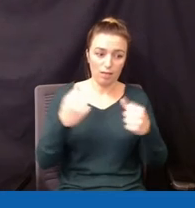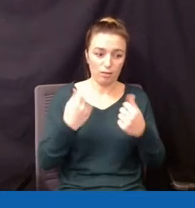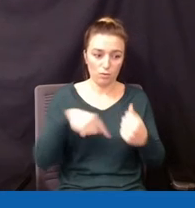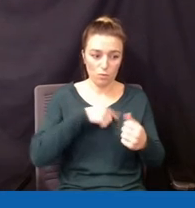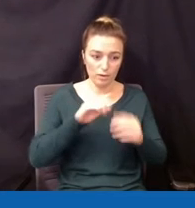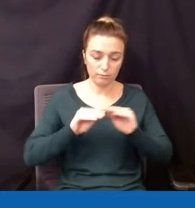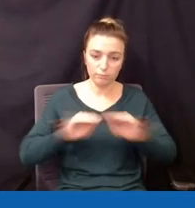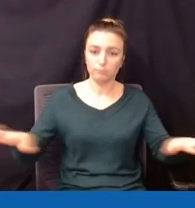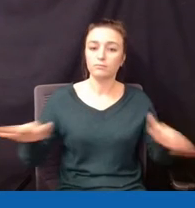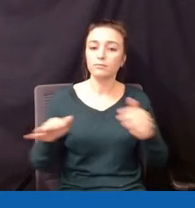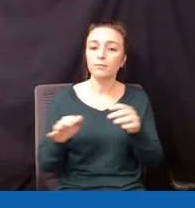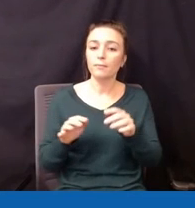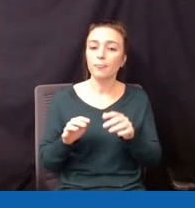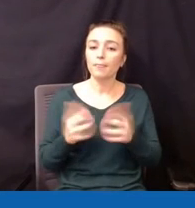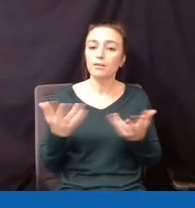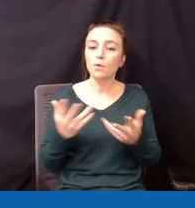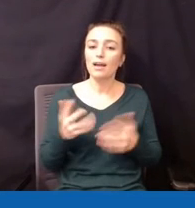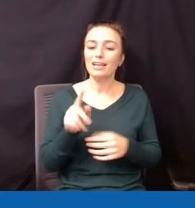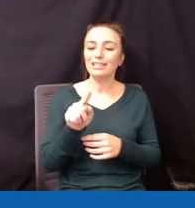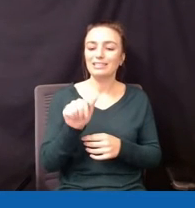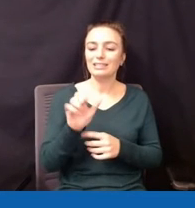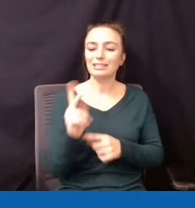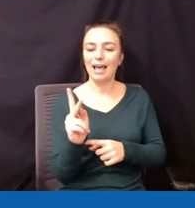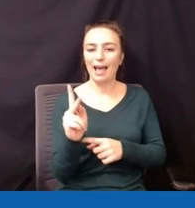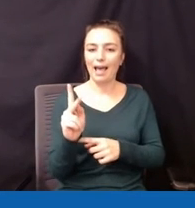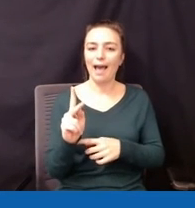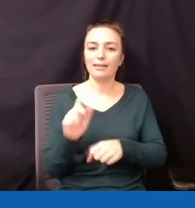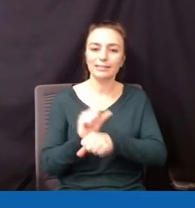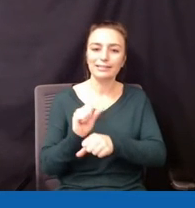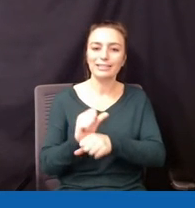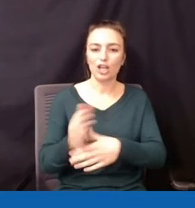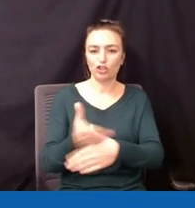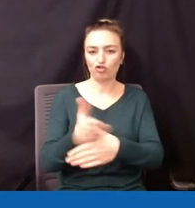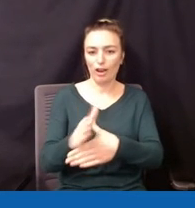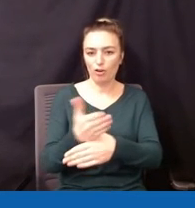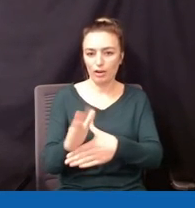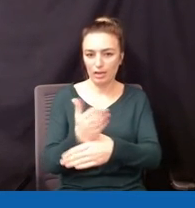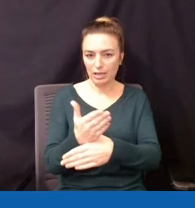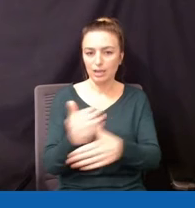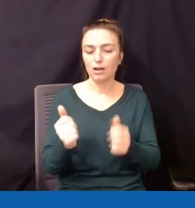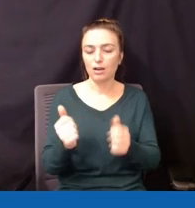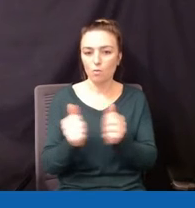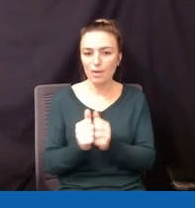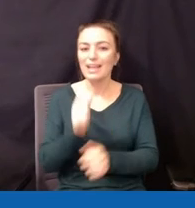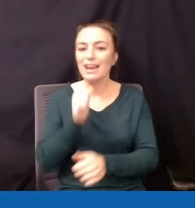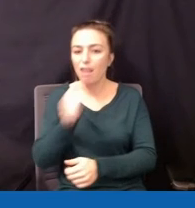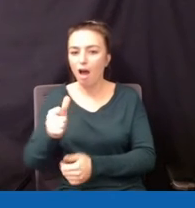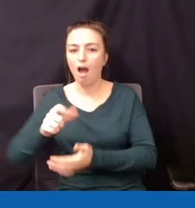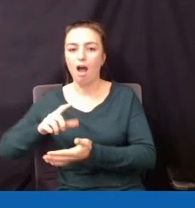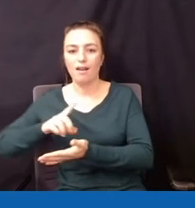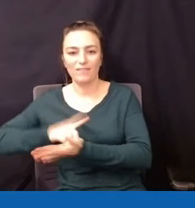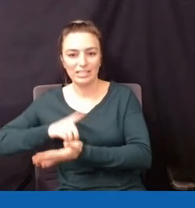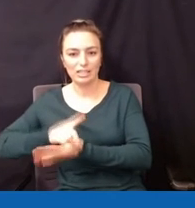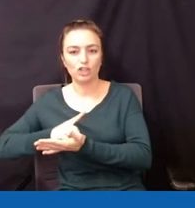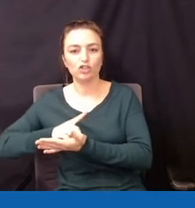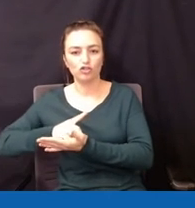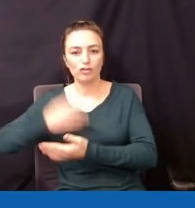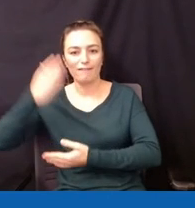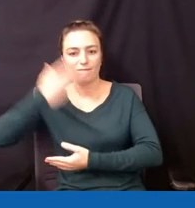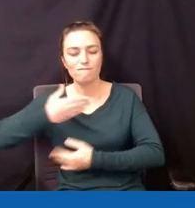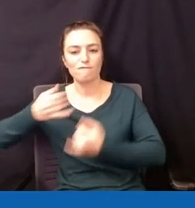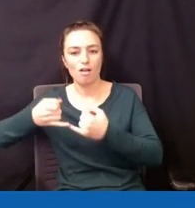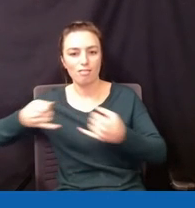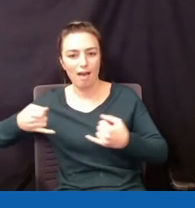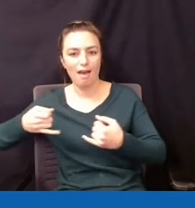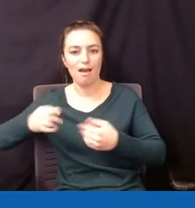the task sharing of healthcare interventions with non-physician frontline providers. This has a long history, and it was